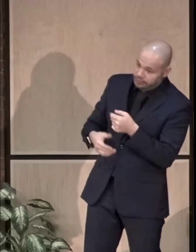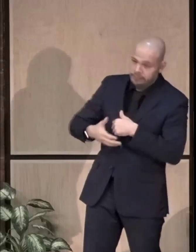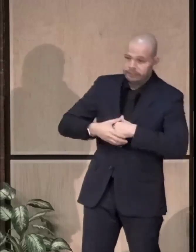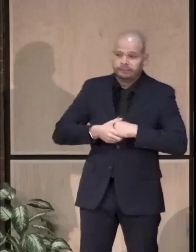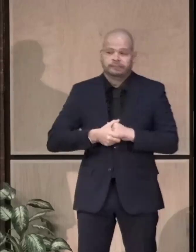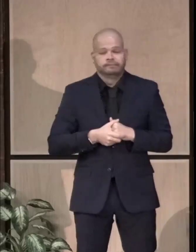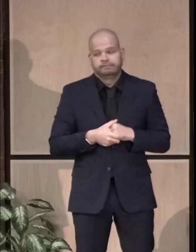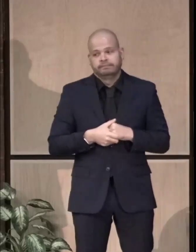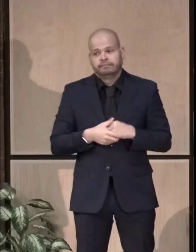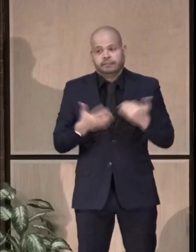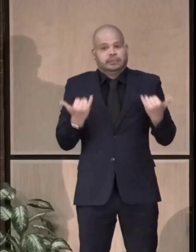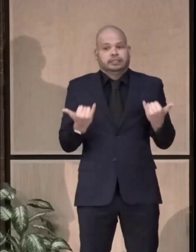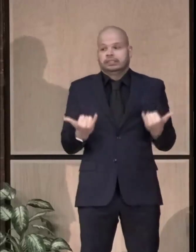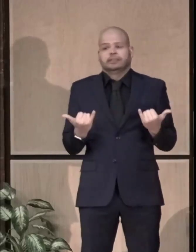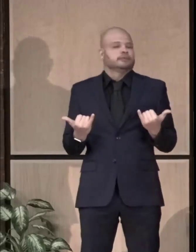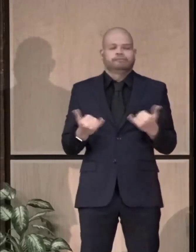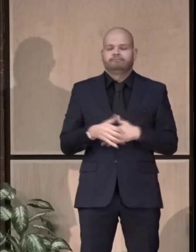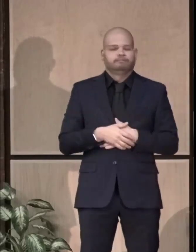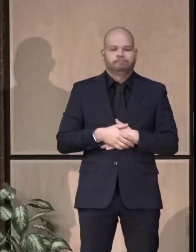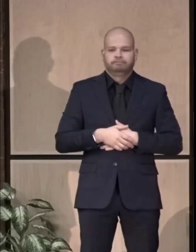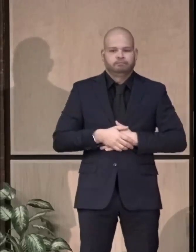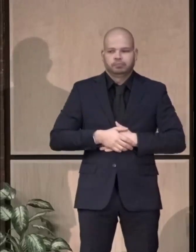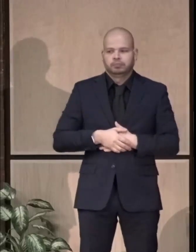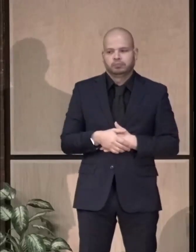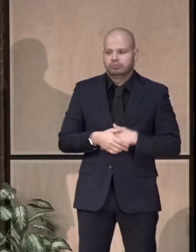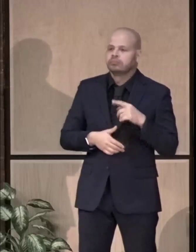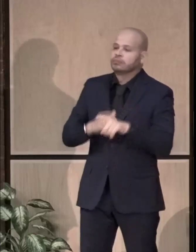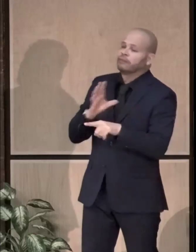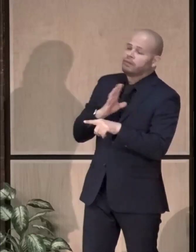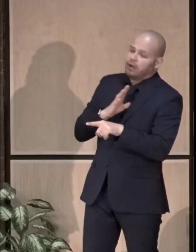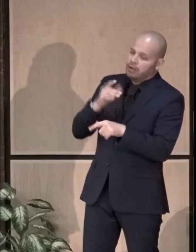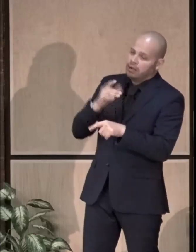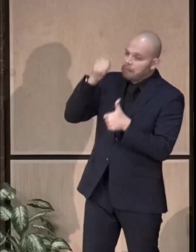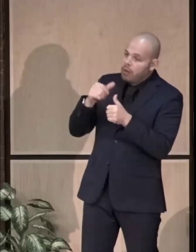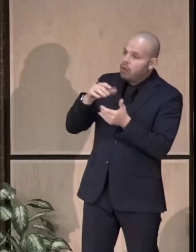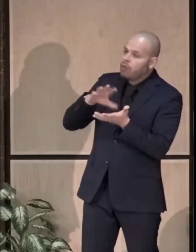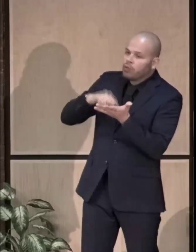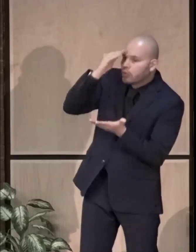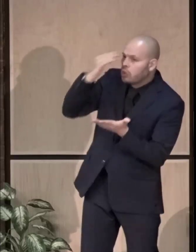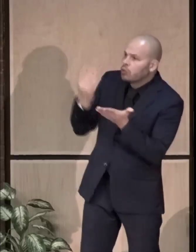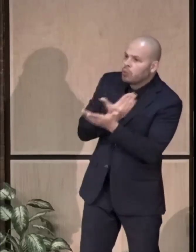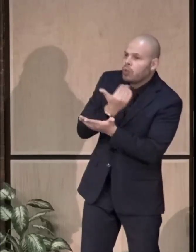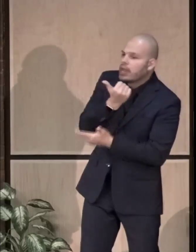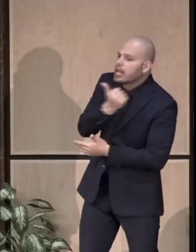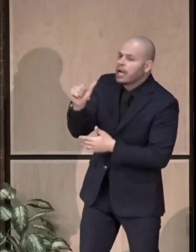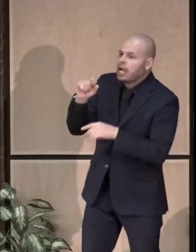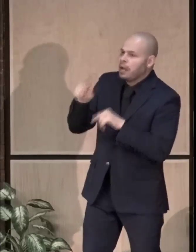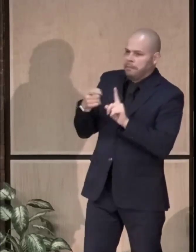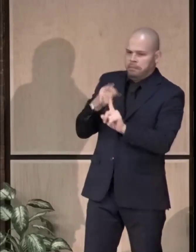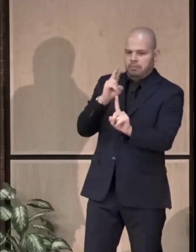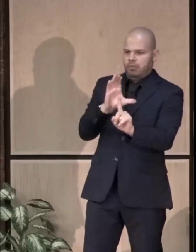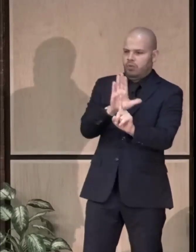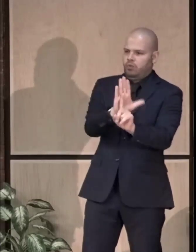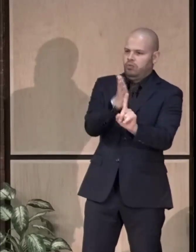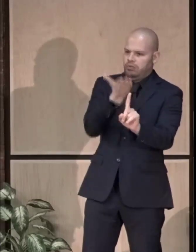At this time, I cannot, sir. Okay. What do you recall learning from them about Sergeant Carr's condition? From Four